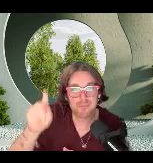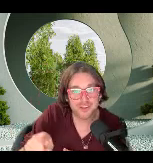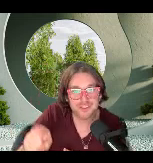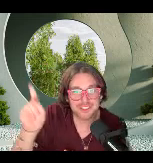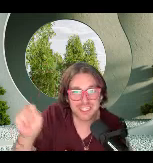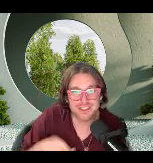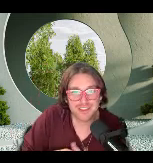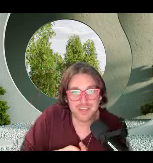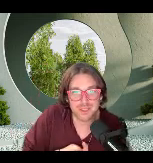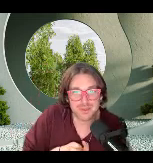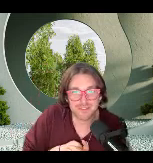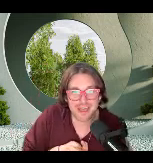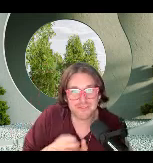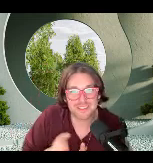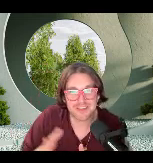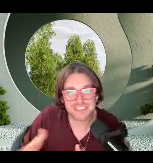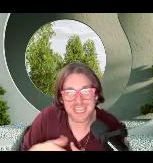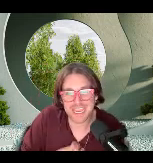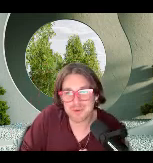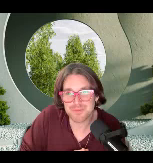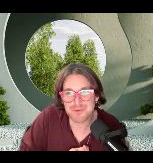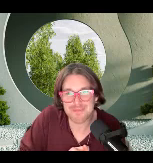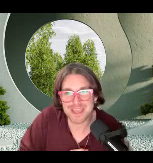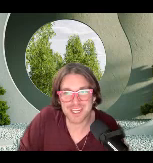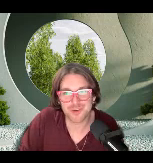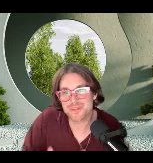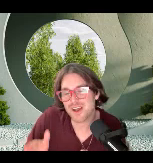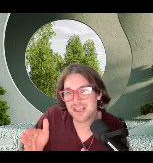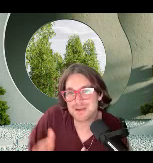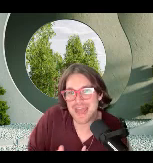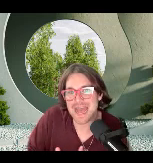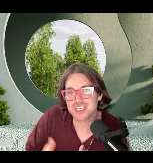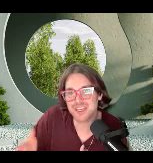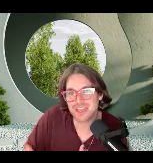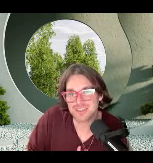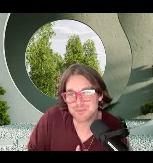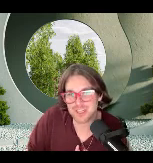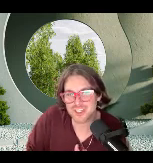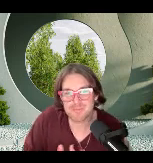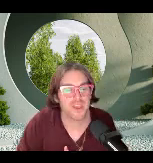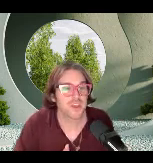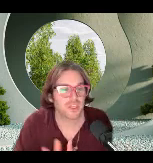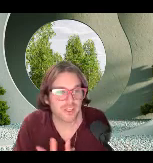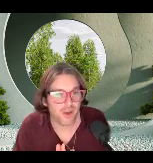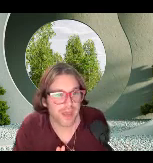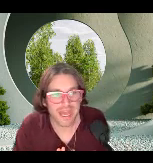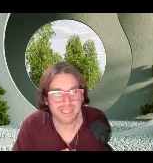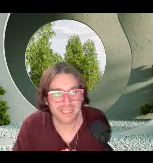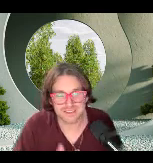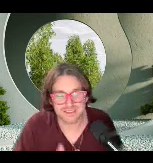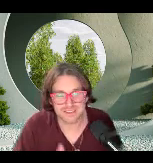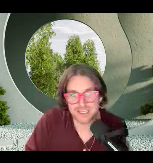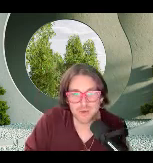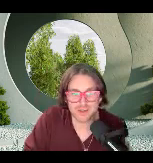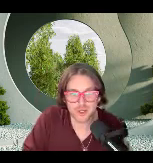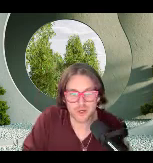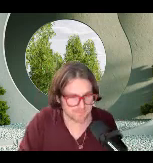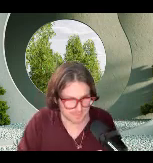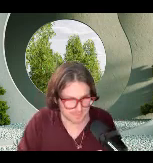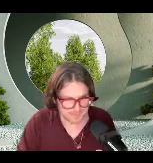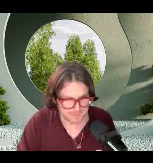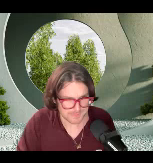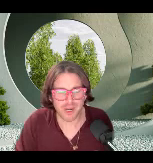of next month, March 13th, 2025, from 7 to 8, we will be right back here. We'll be talking about action and expression. You can go ahead and scan